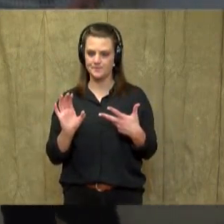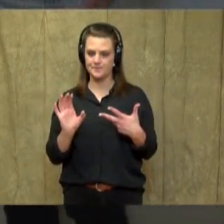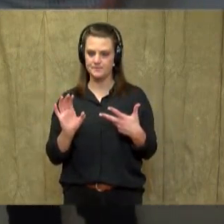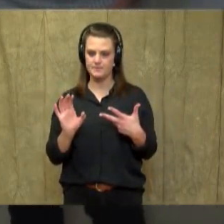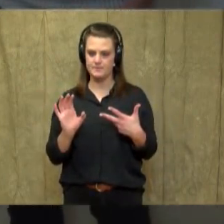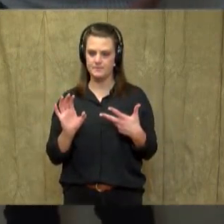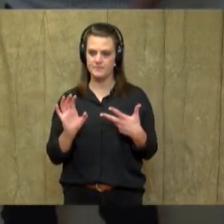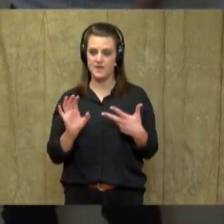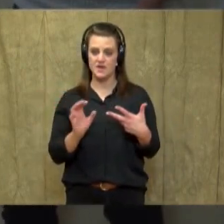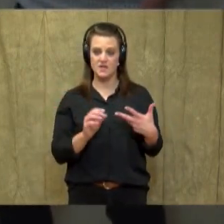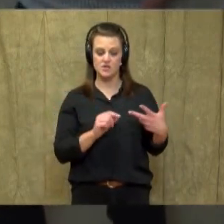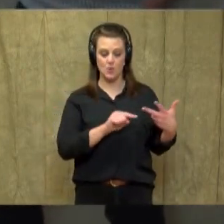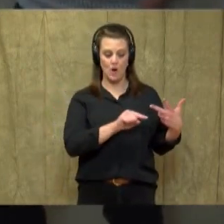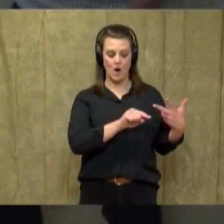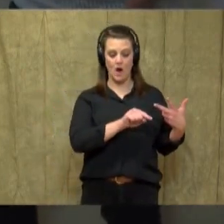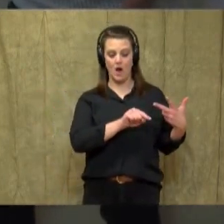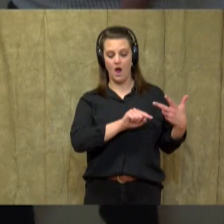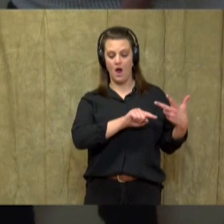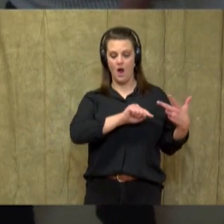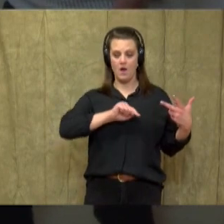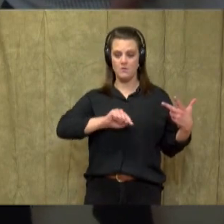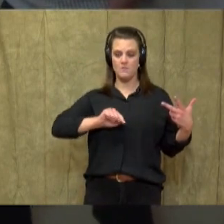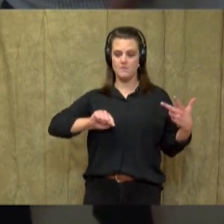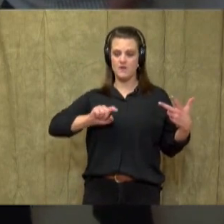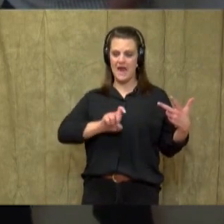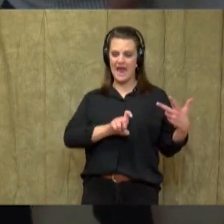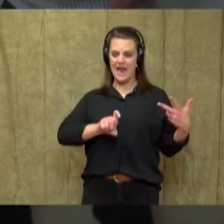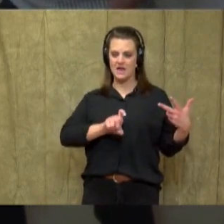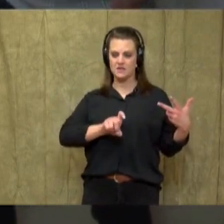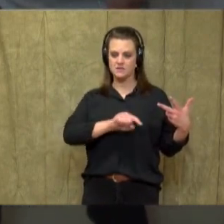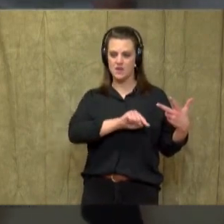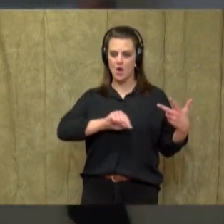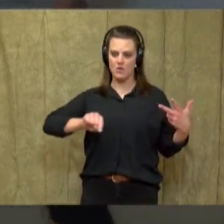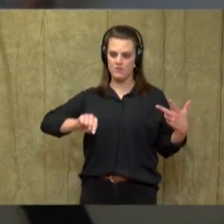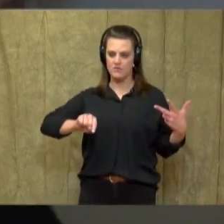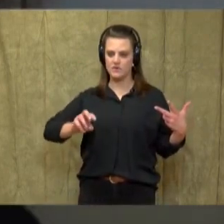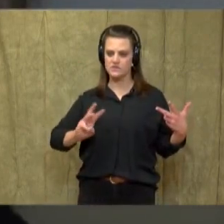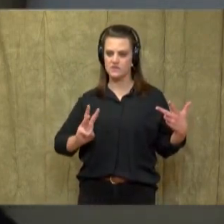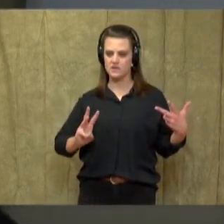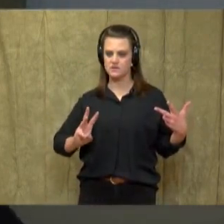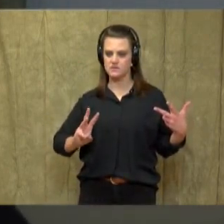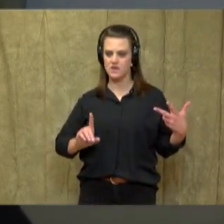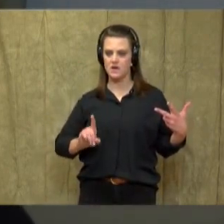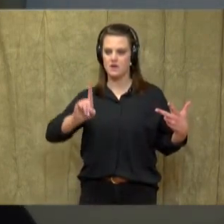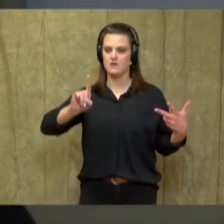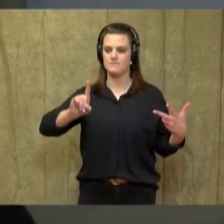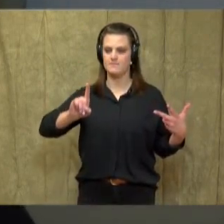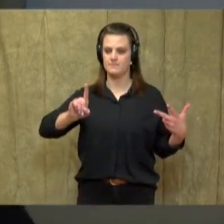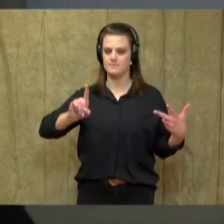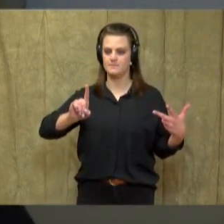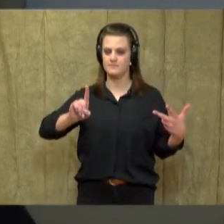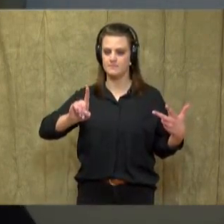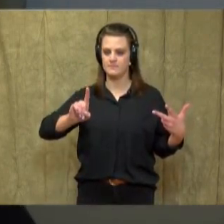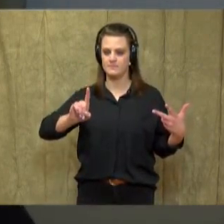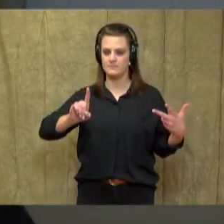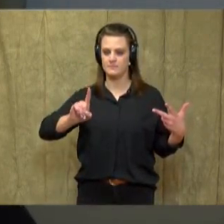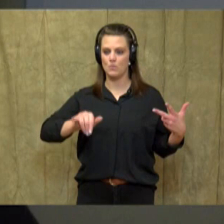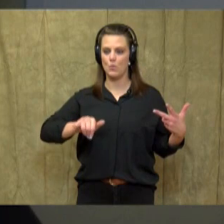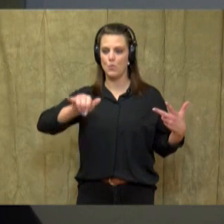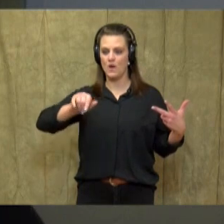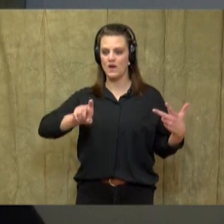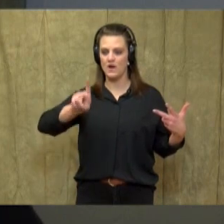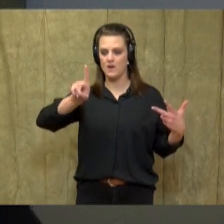you go over on the x-axis, 6, and up on the